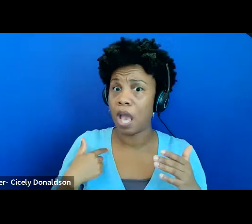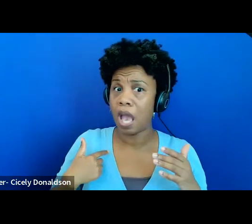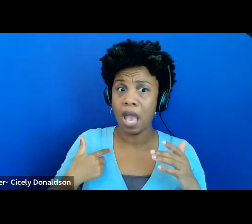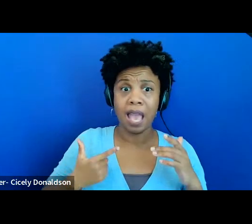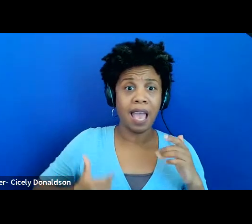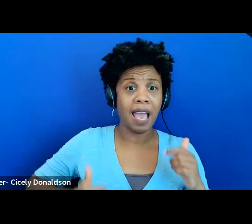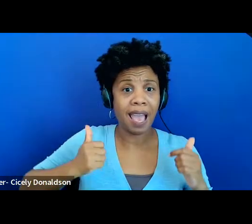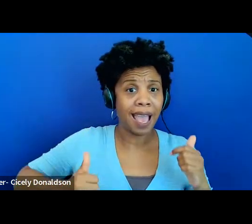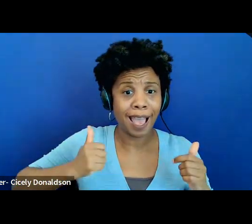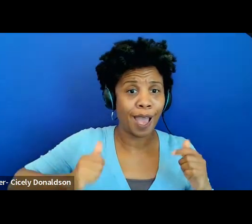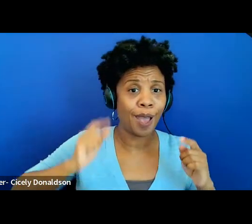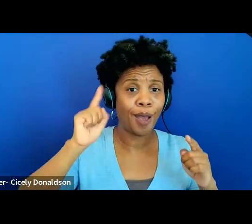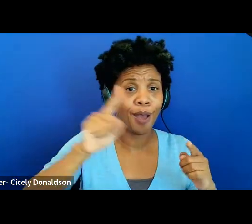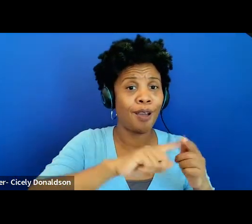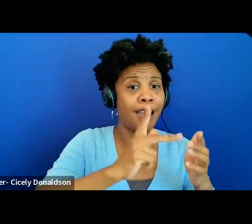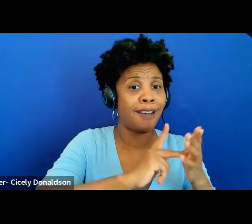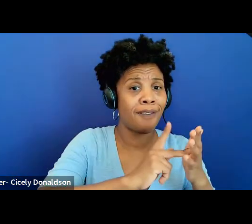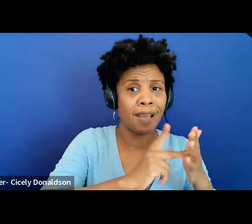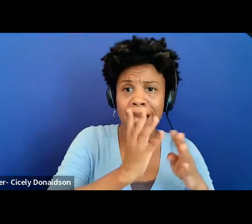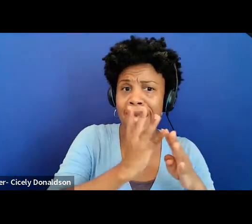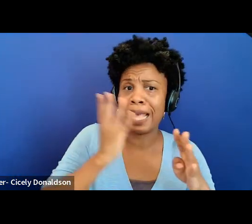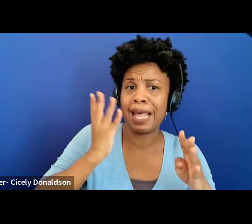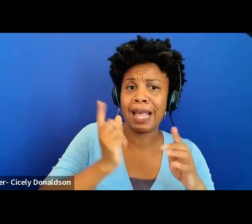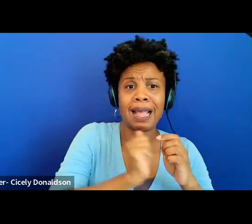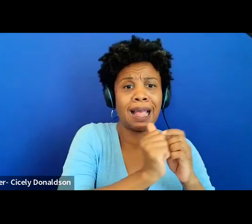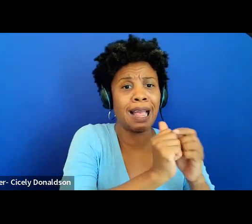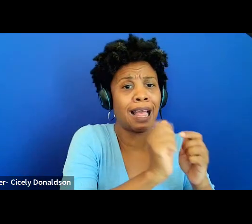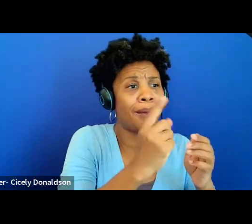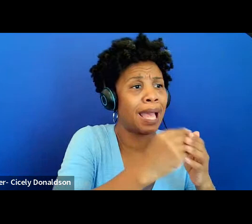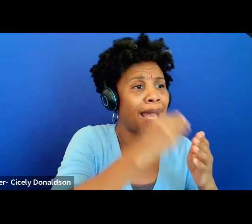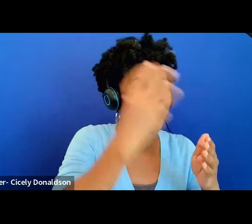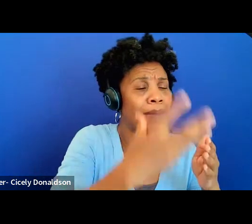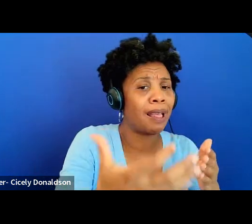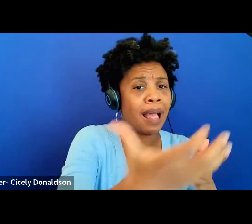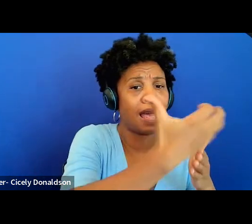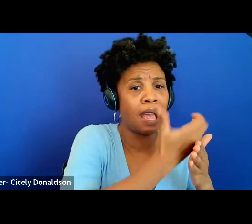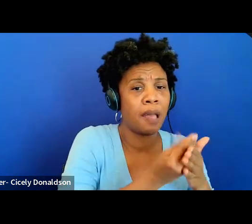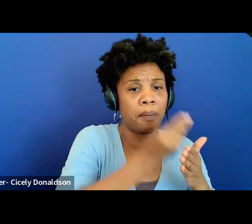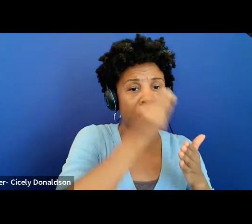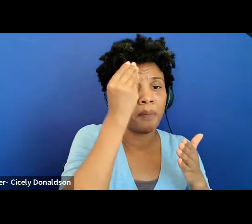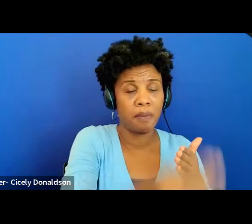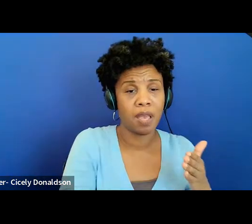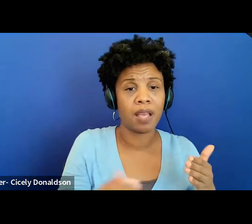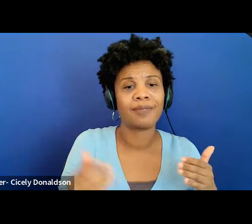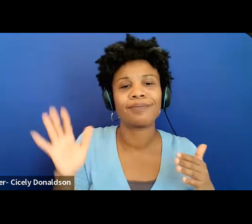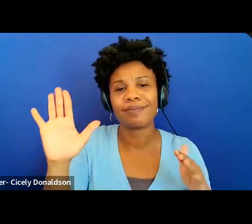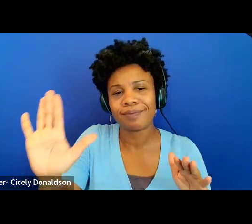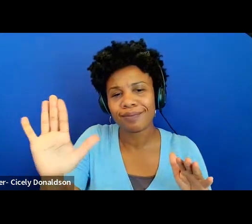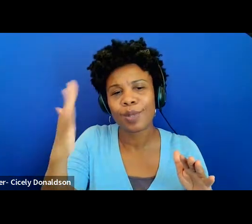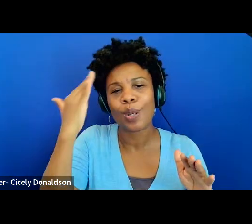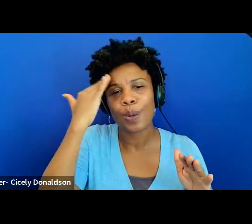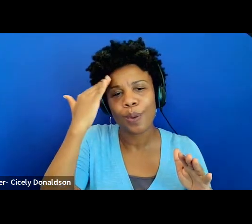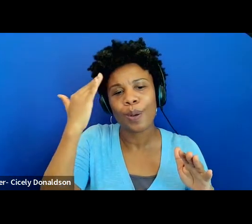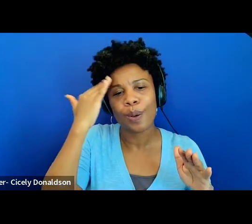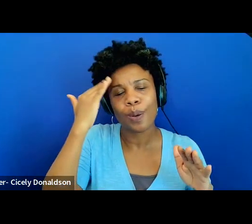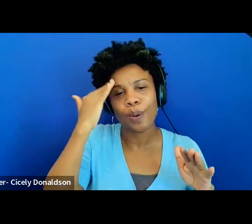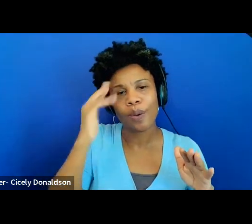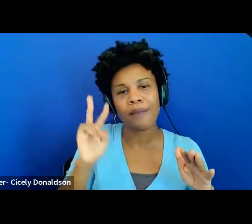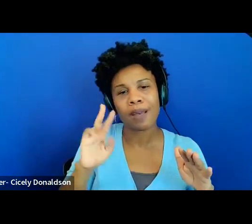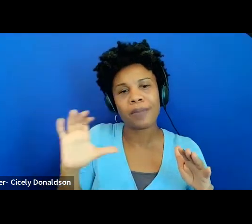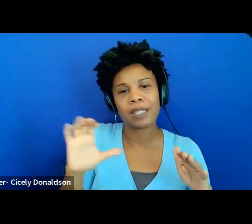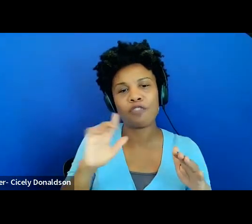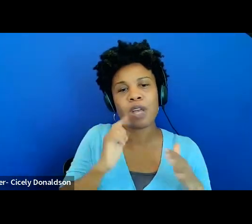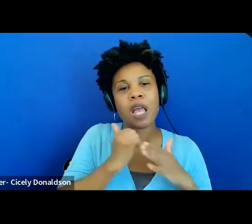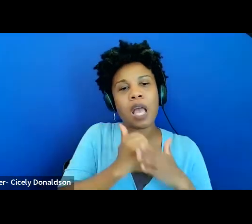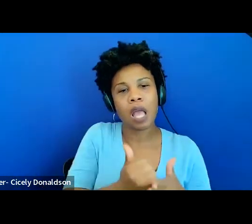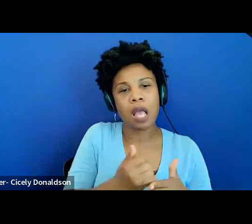the pharmacies, competing for the most expensive brand. I know, vitamin C is an effective